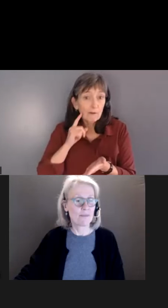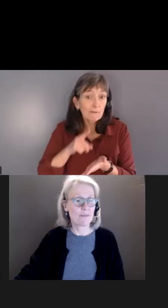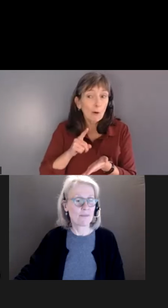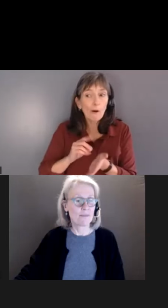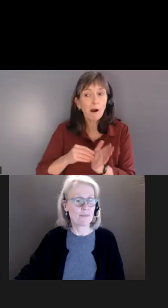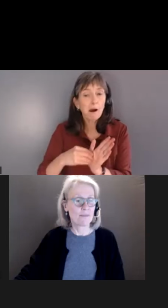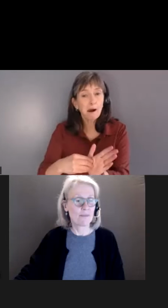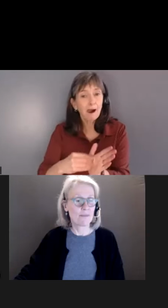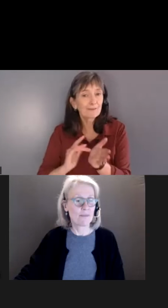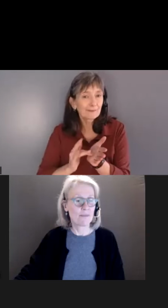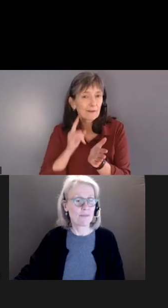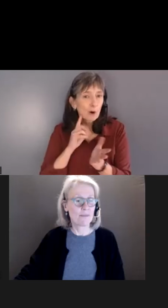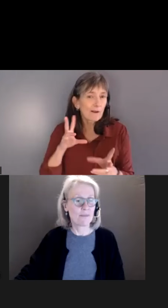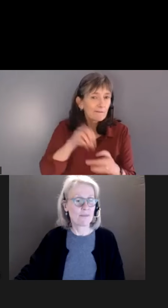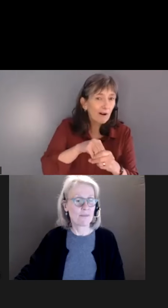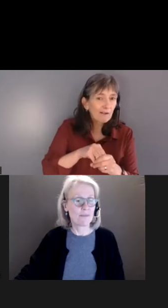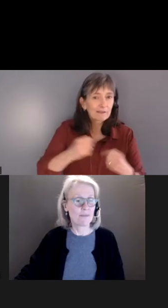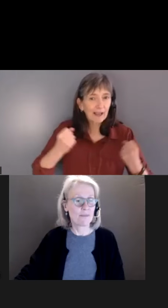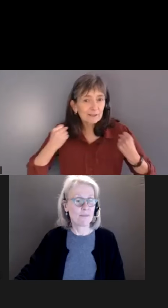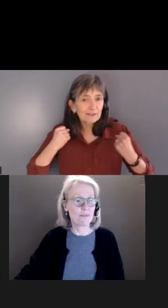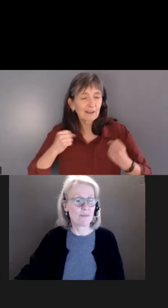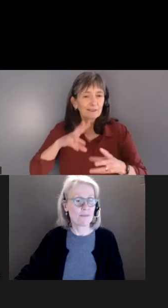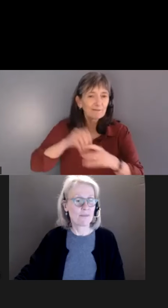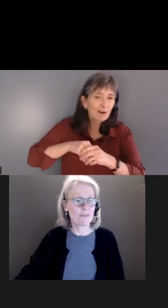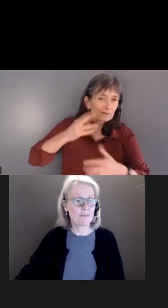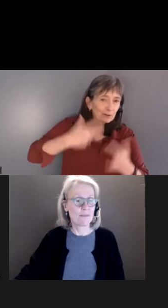social activities or exercise.